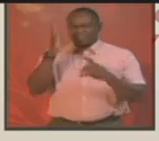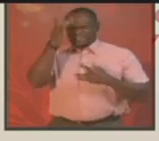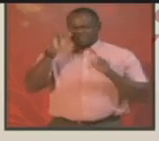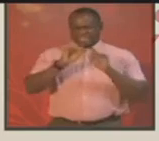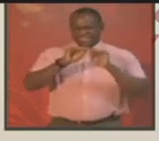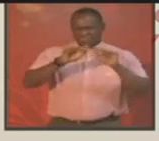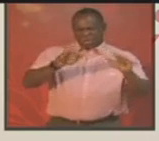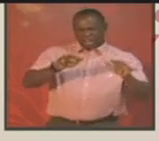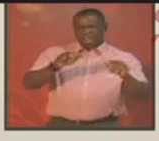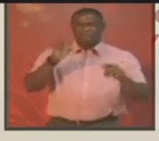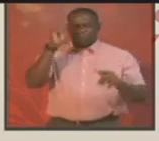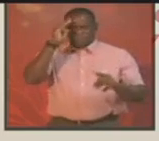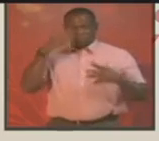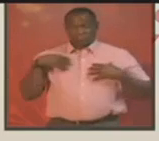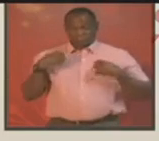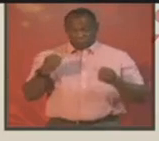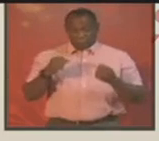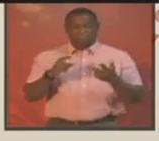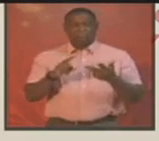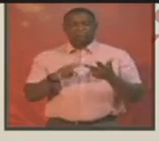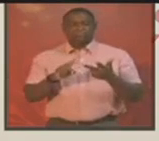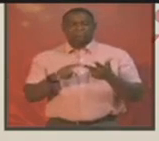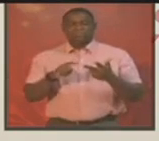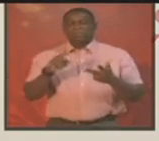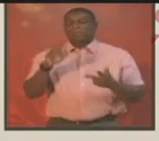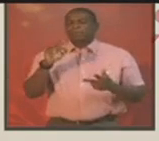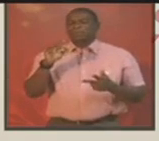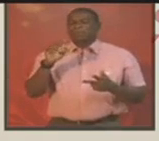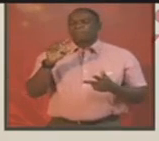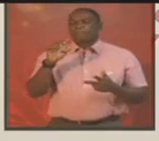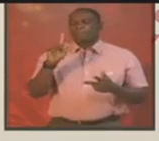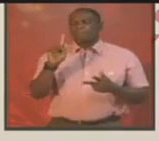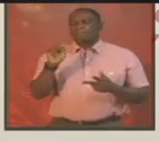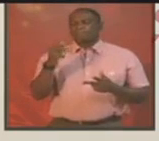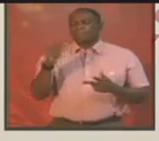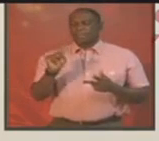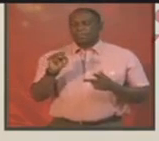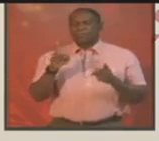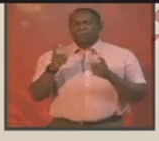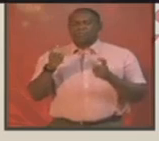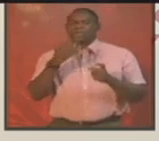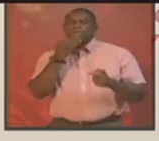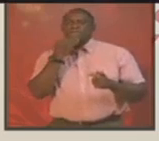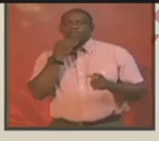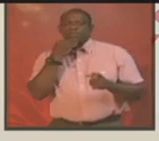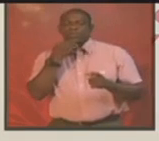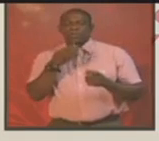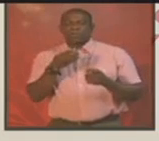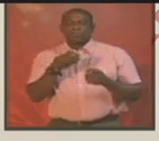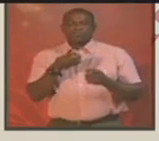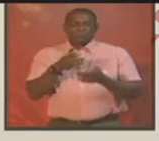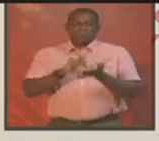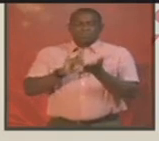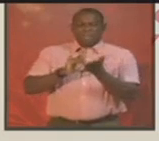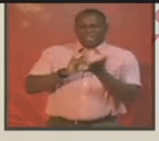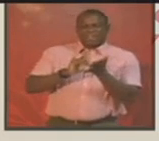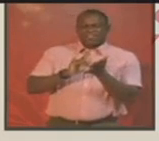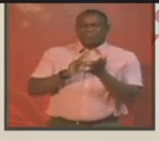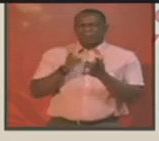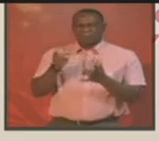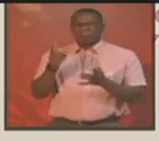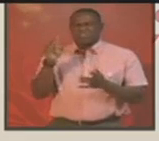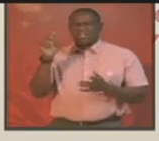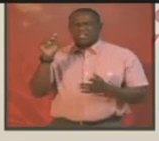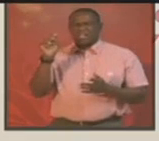Health, Mr. Faz Khan, Director of Chemistry, Food and Drugs Division at the Ministry, and Dr. Carla Maria